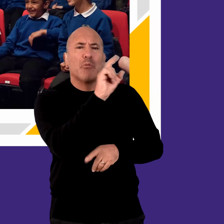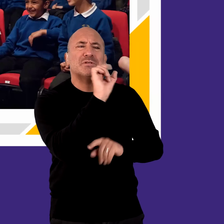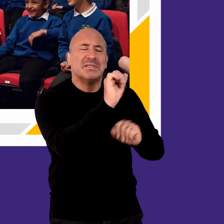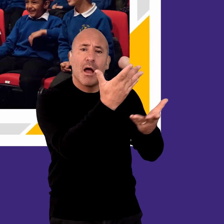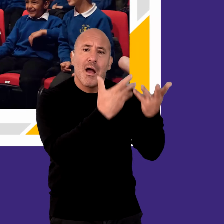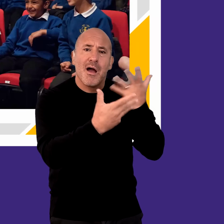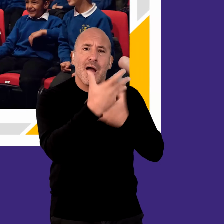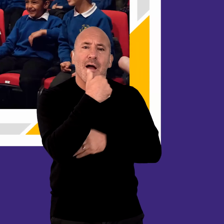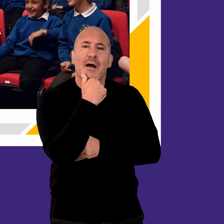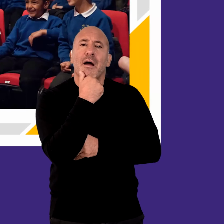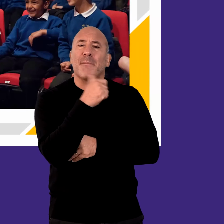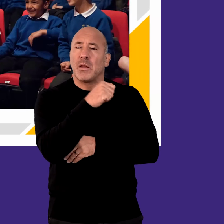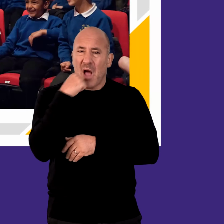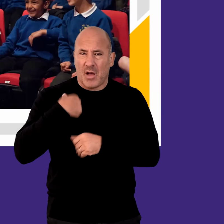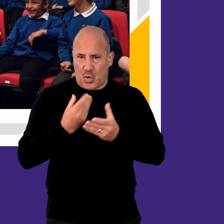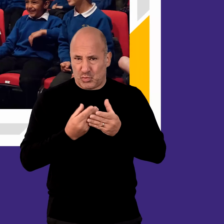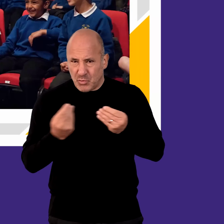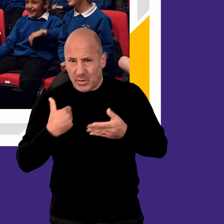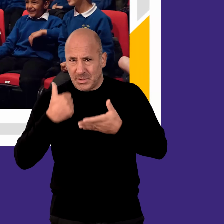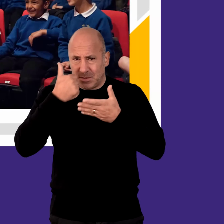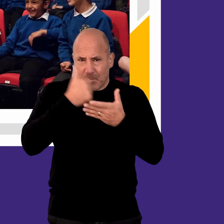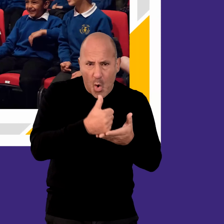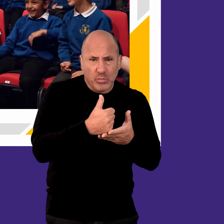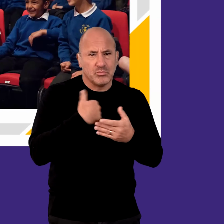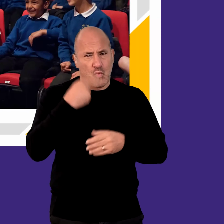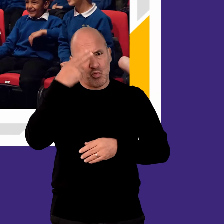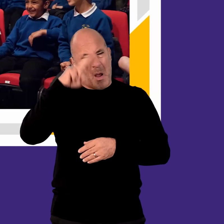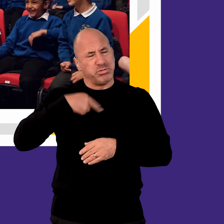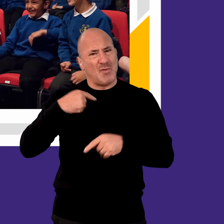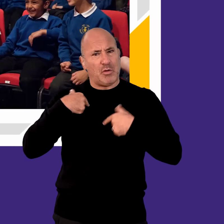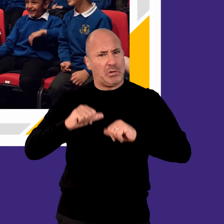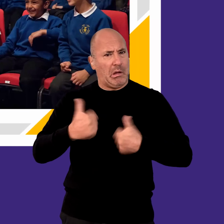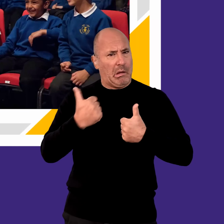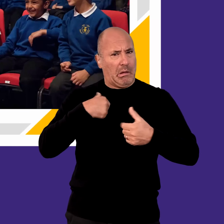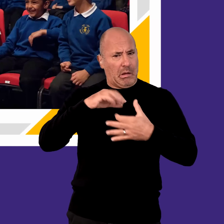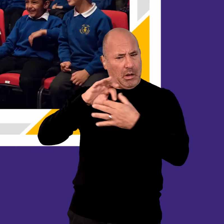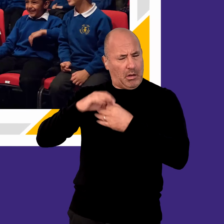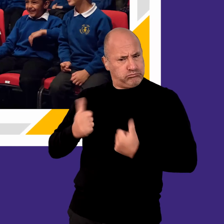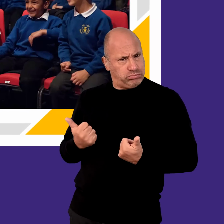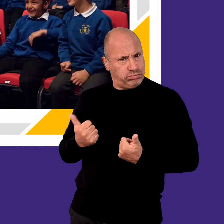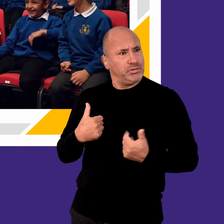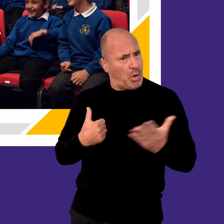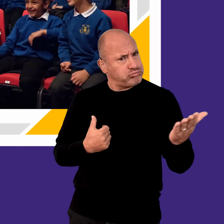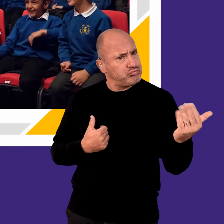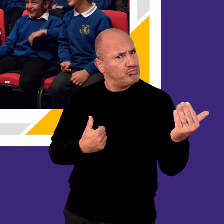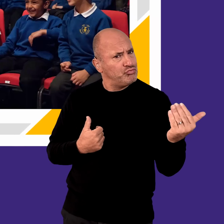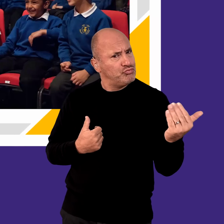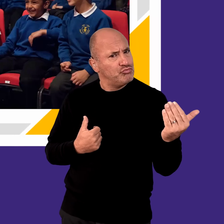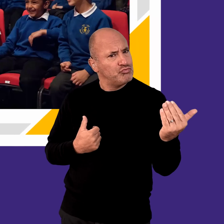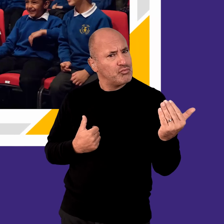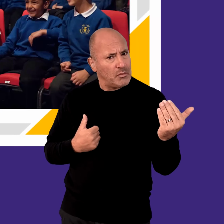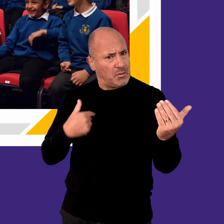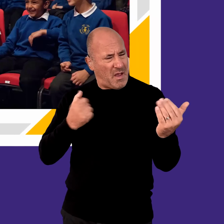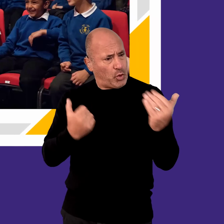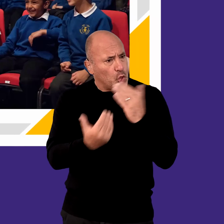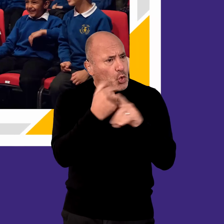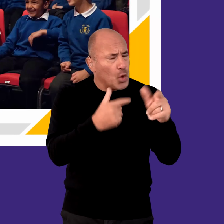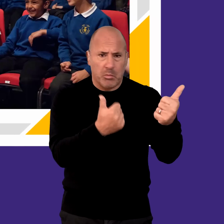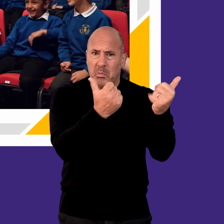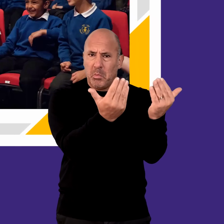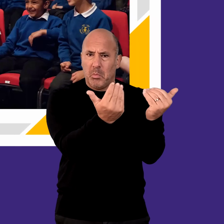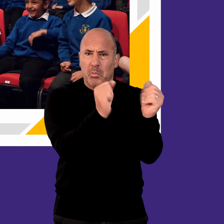curiosity. So yeah, being generous with the resources and the support and credibility,